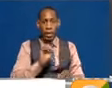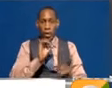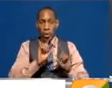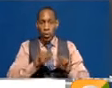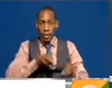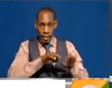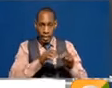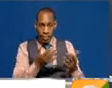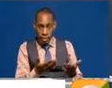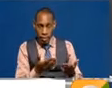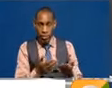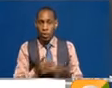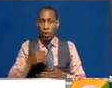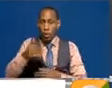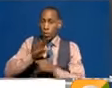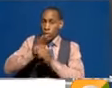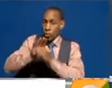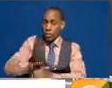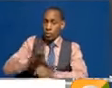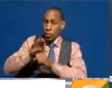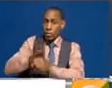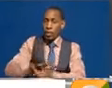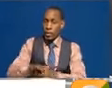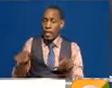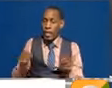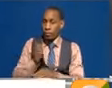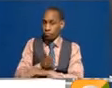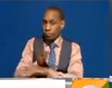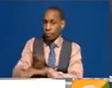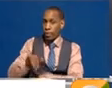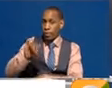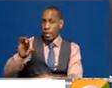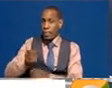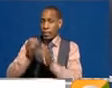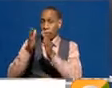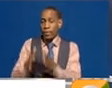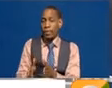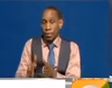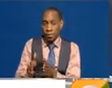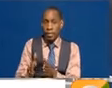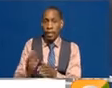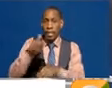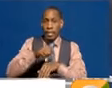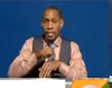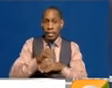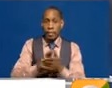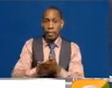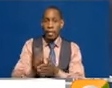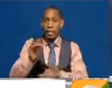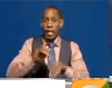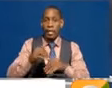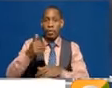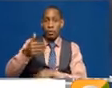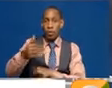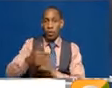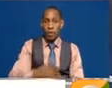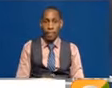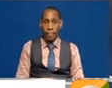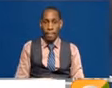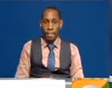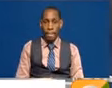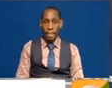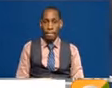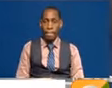he termed as persistent harassment and intimidation of IEBC officials during every electioneering period.